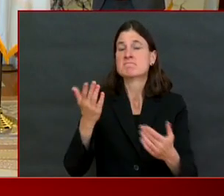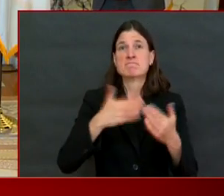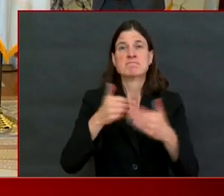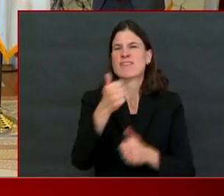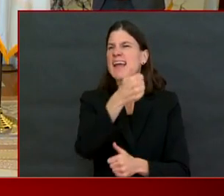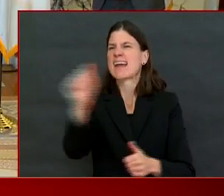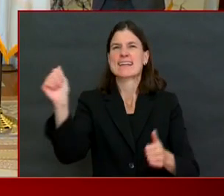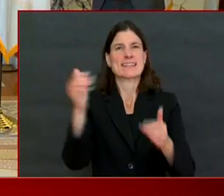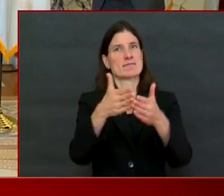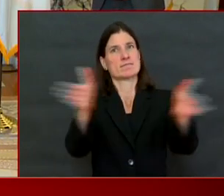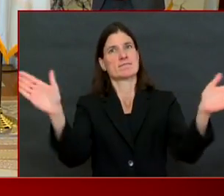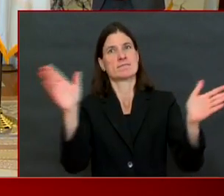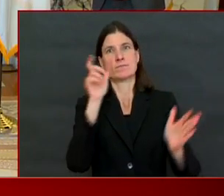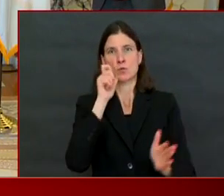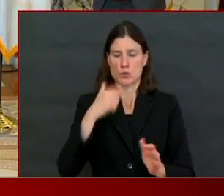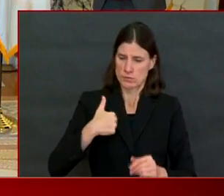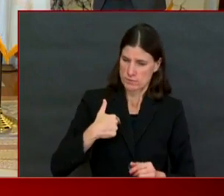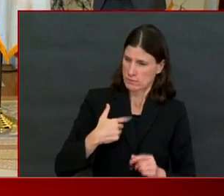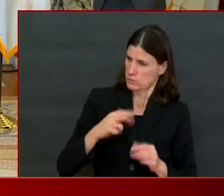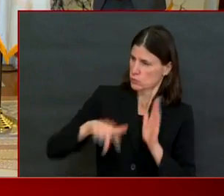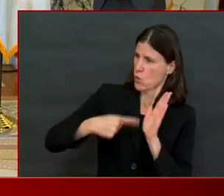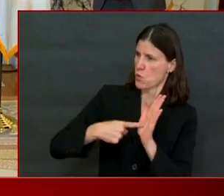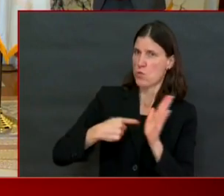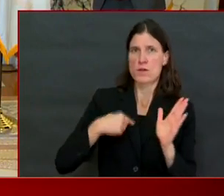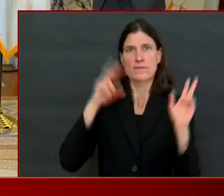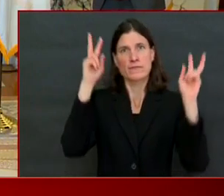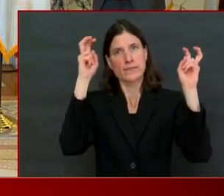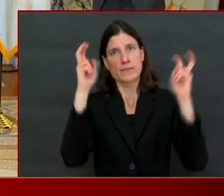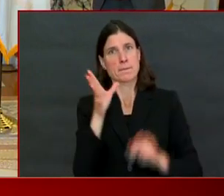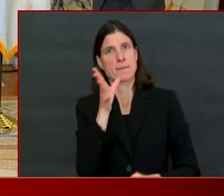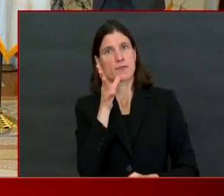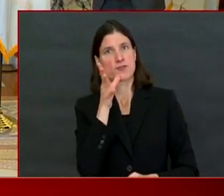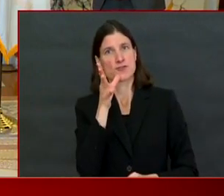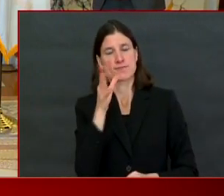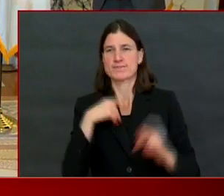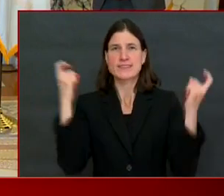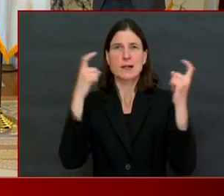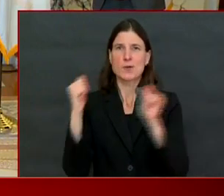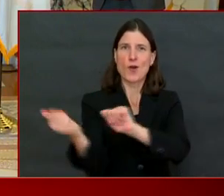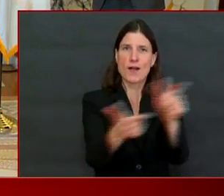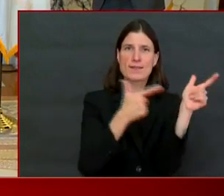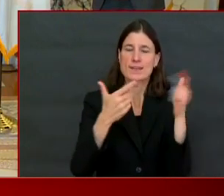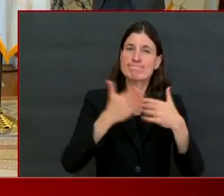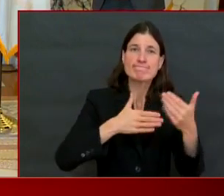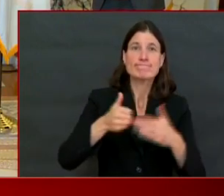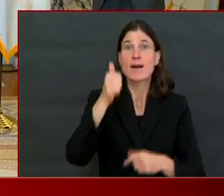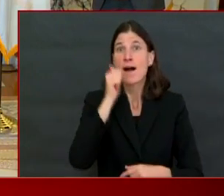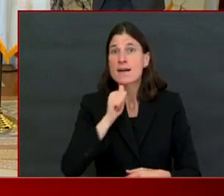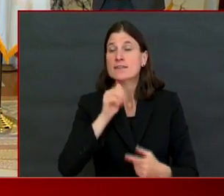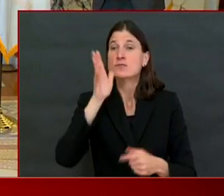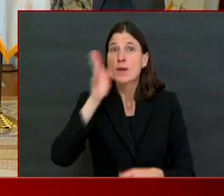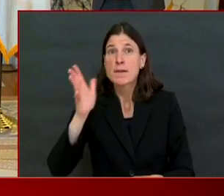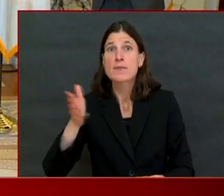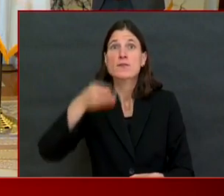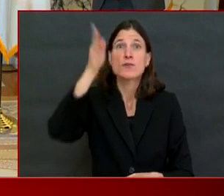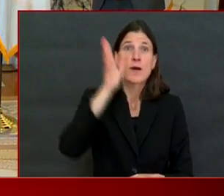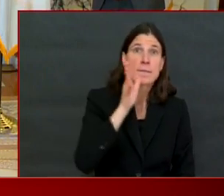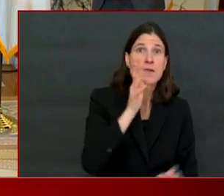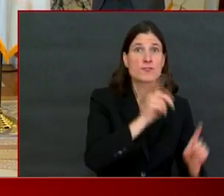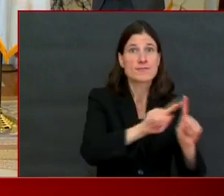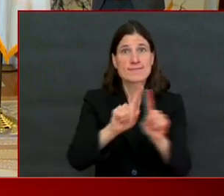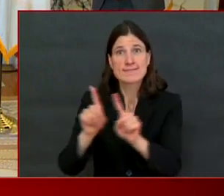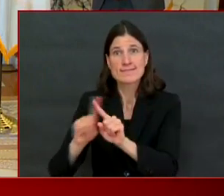others. We celebrate all of you today with a special early message to my mom, who's in New York City, and